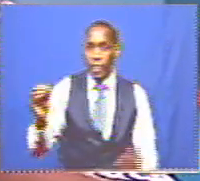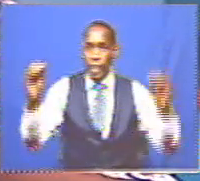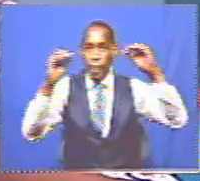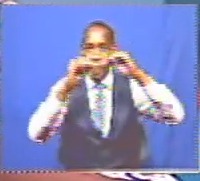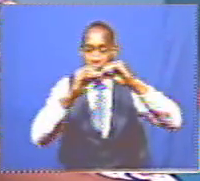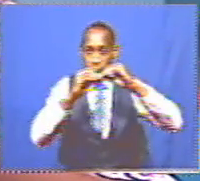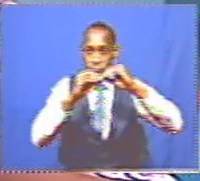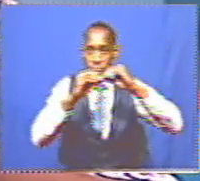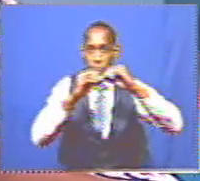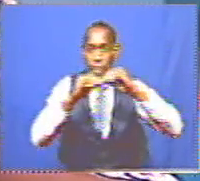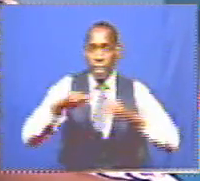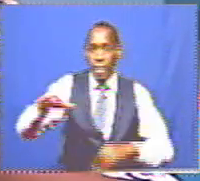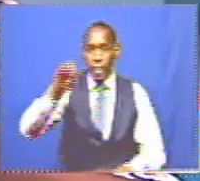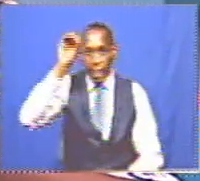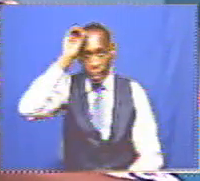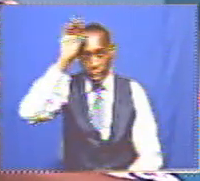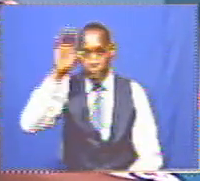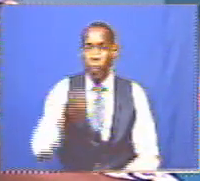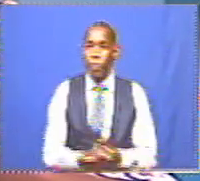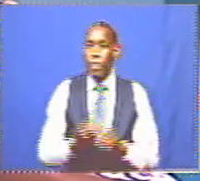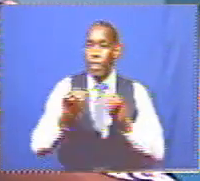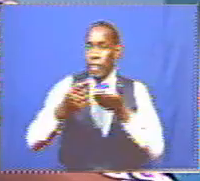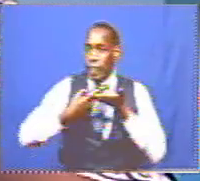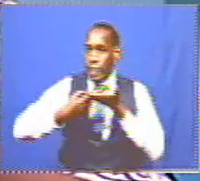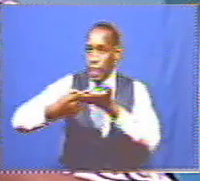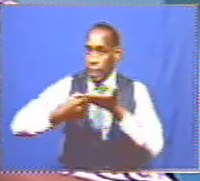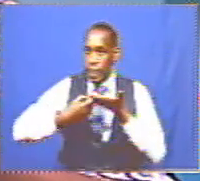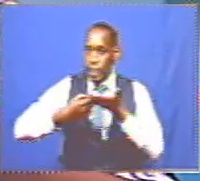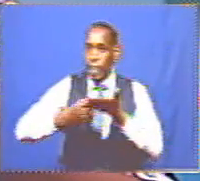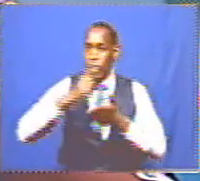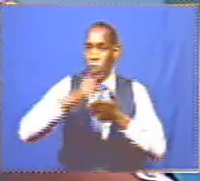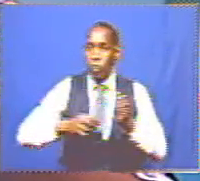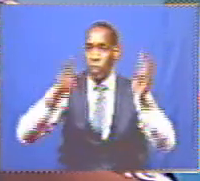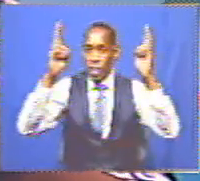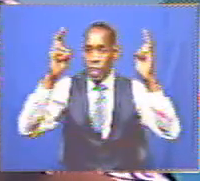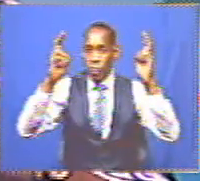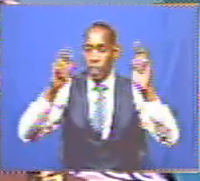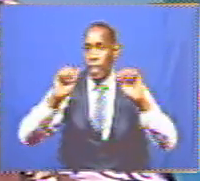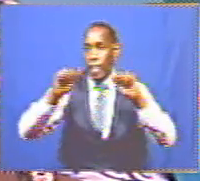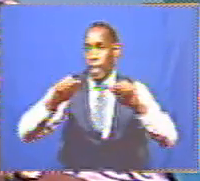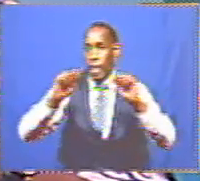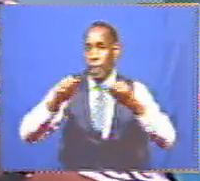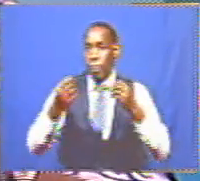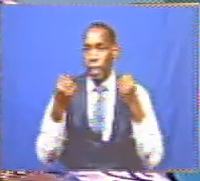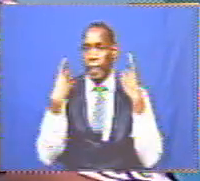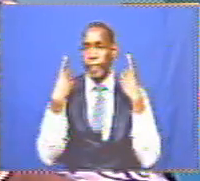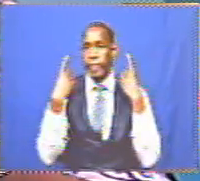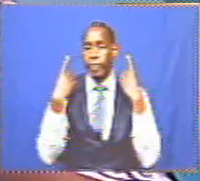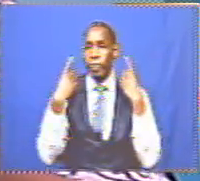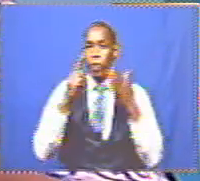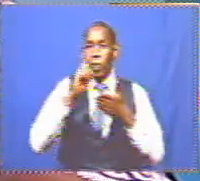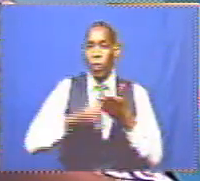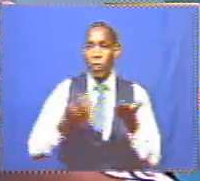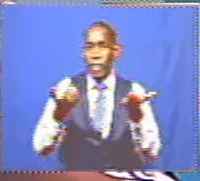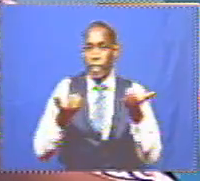Container in Kiambu, and were able to sit down and discuss what the issues are. I was able to get what is required